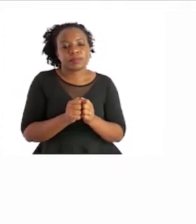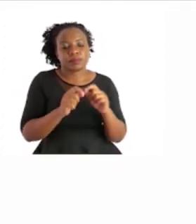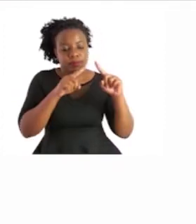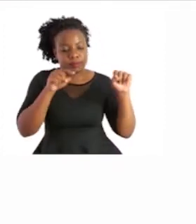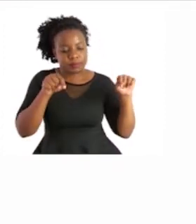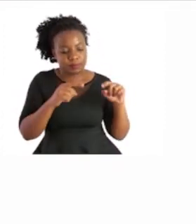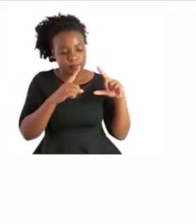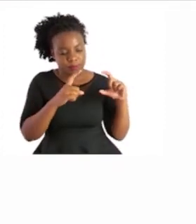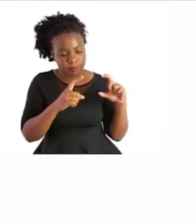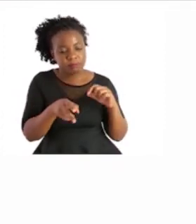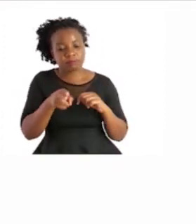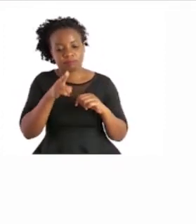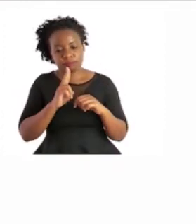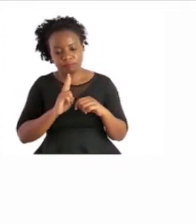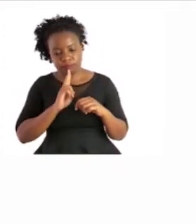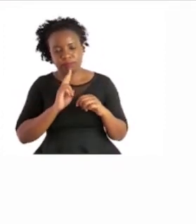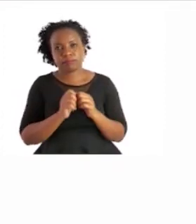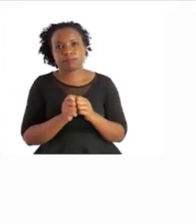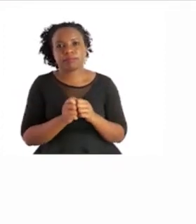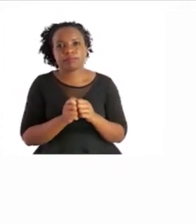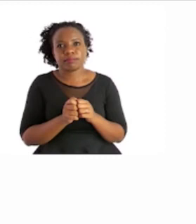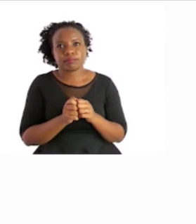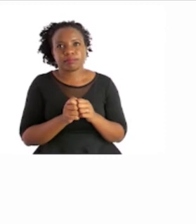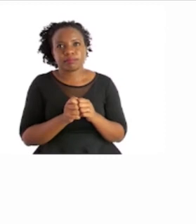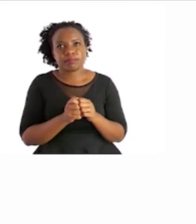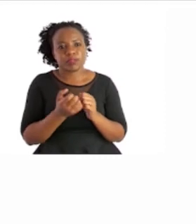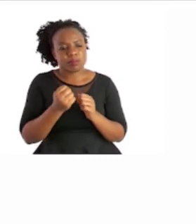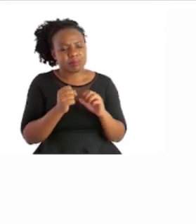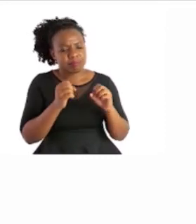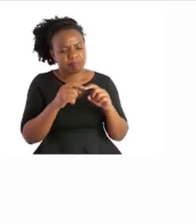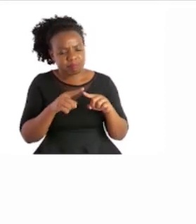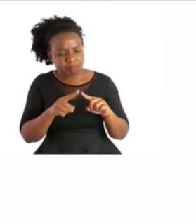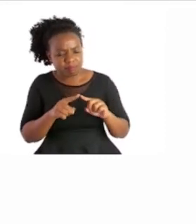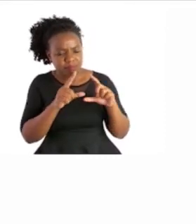the questions. There are some pictures there.